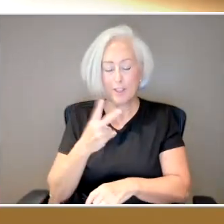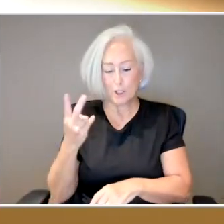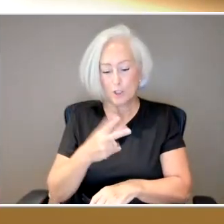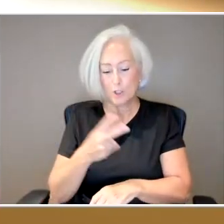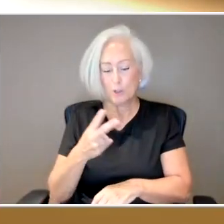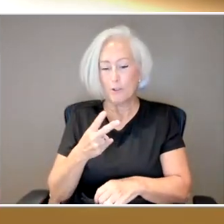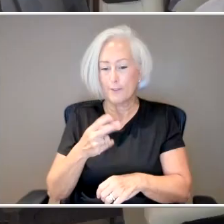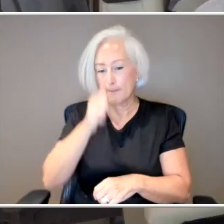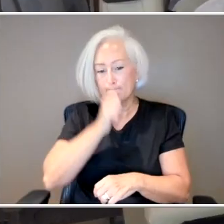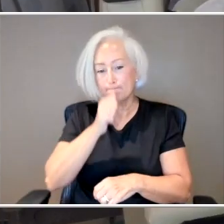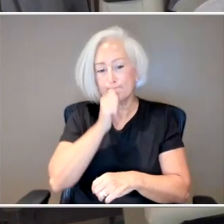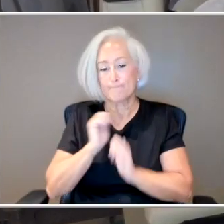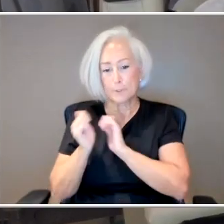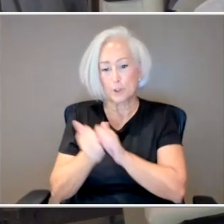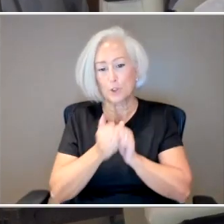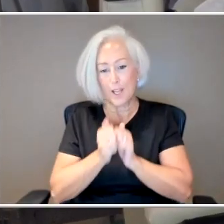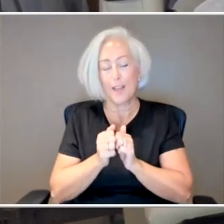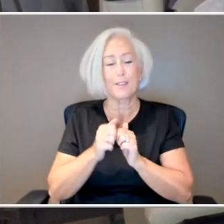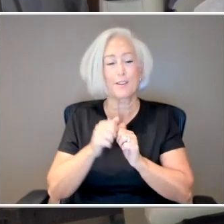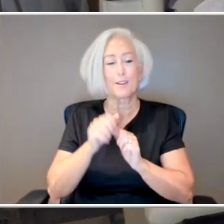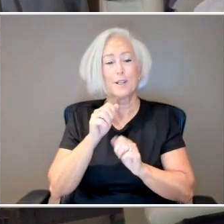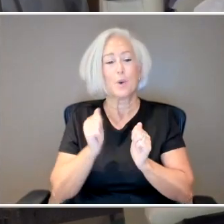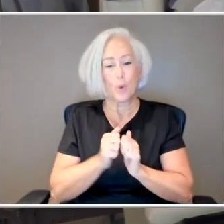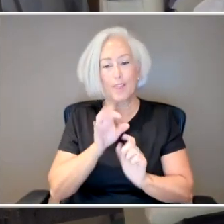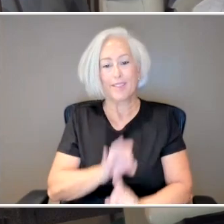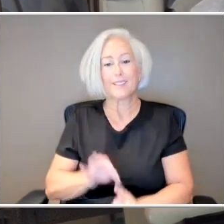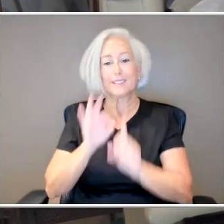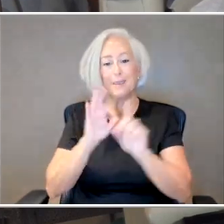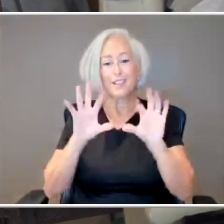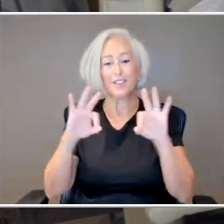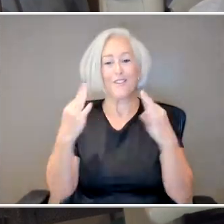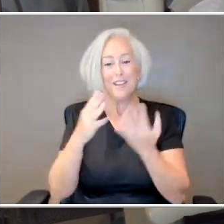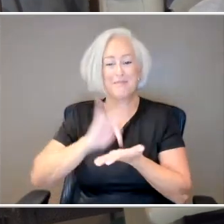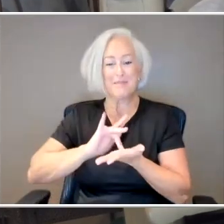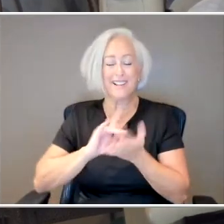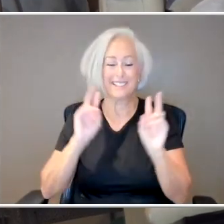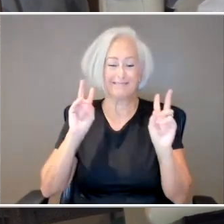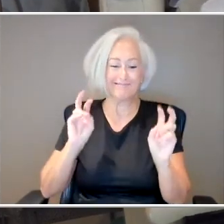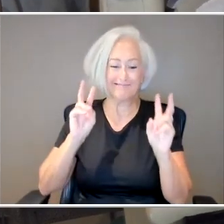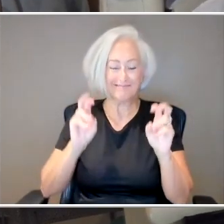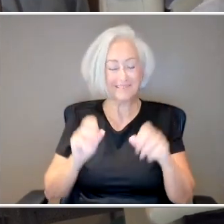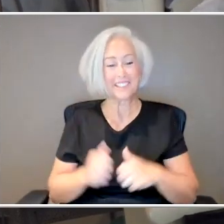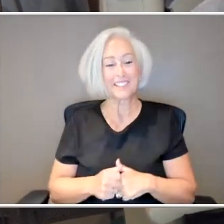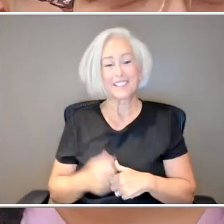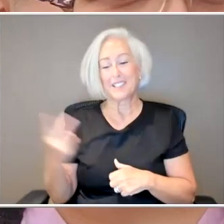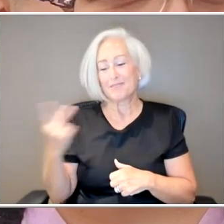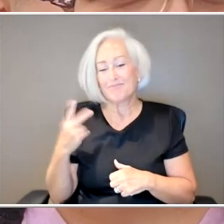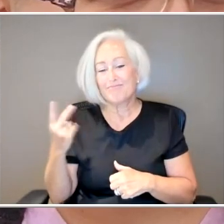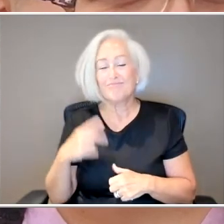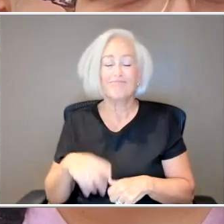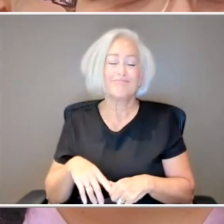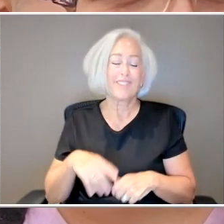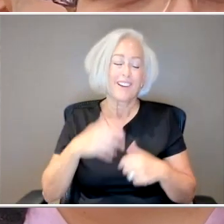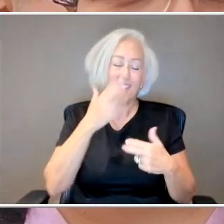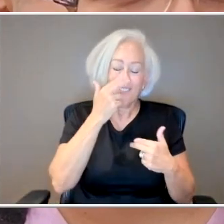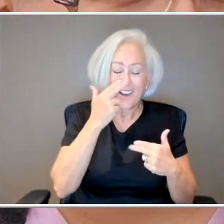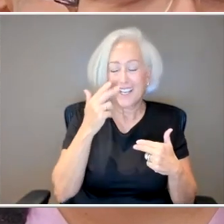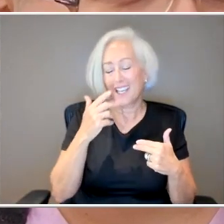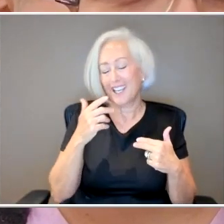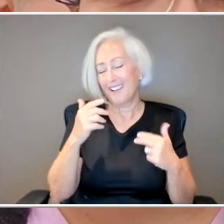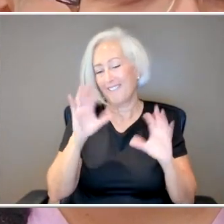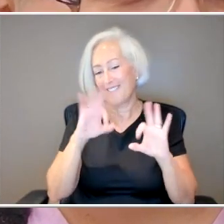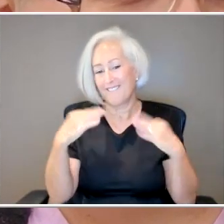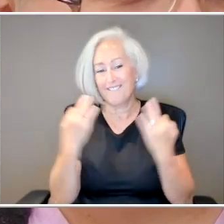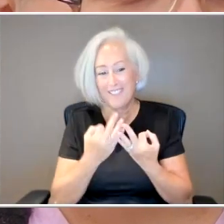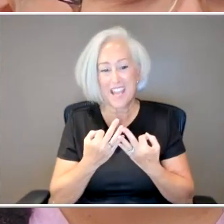with their own special brand of family medicine. We've always been a very funny, humorous family, and laughter